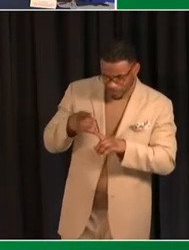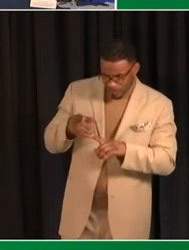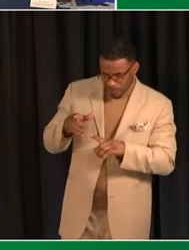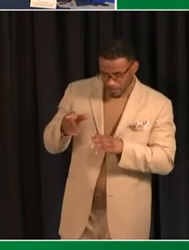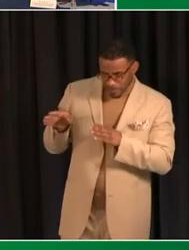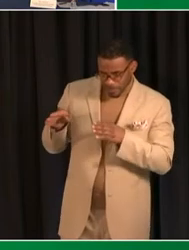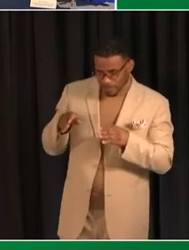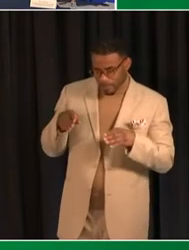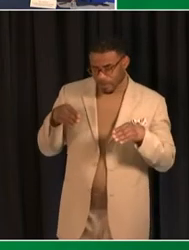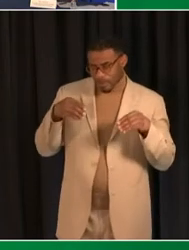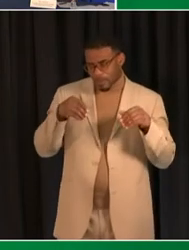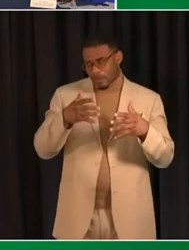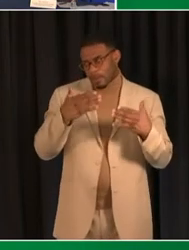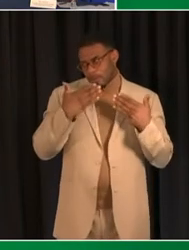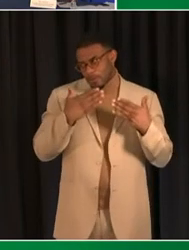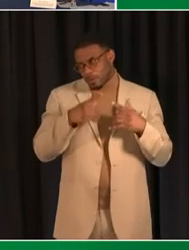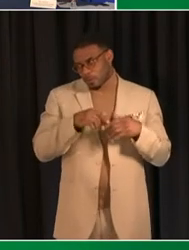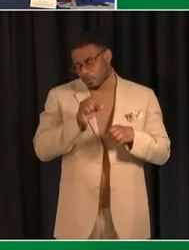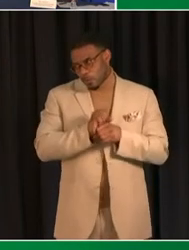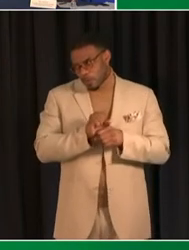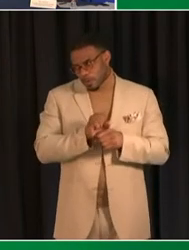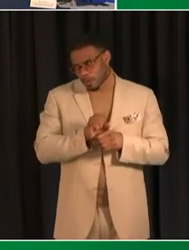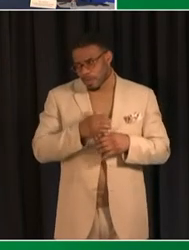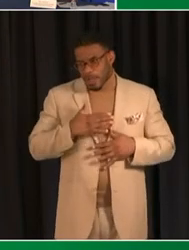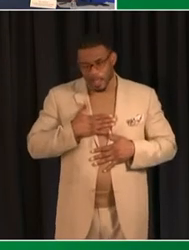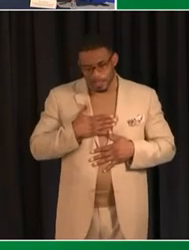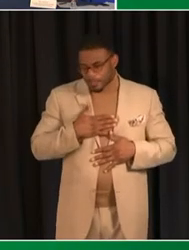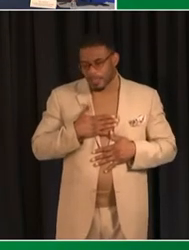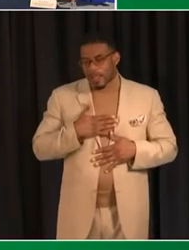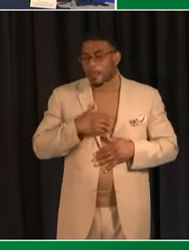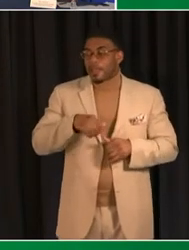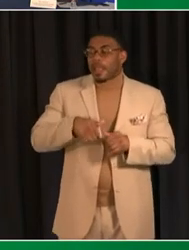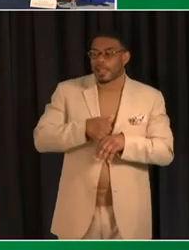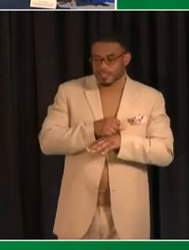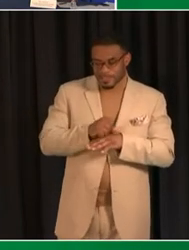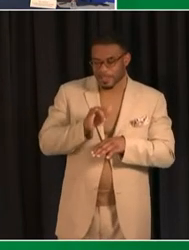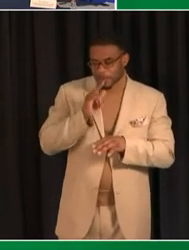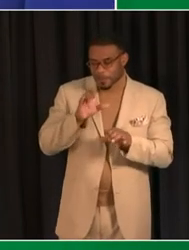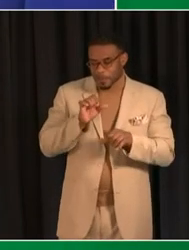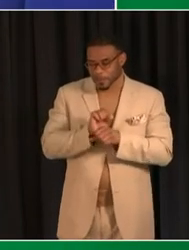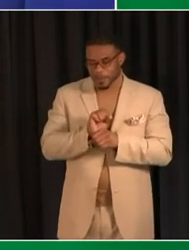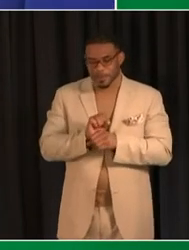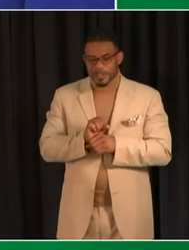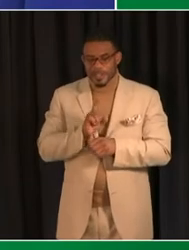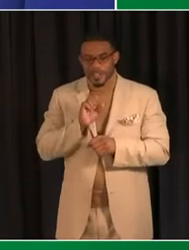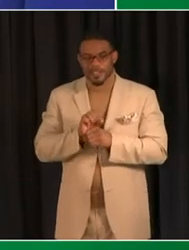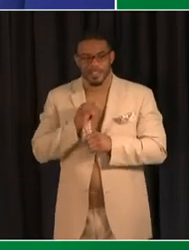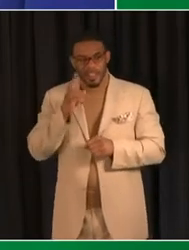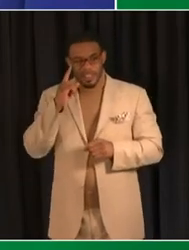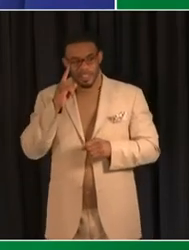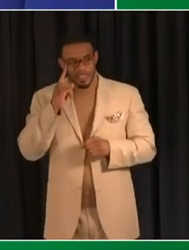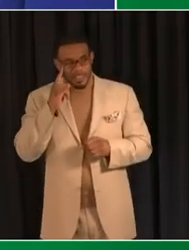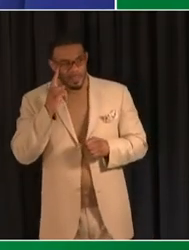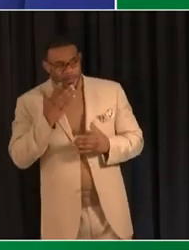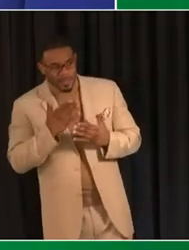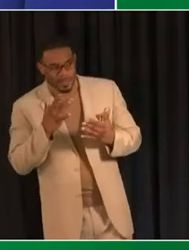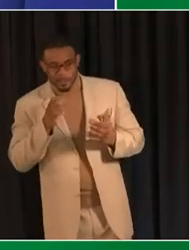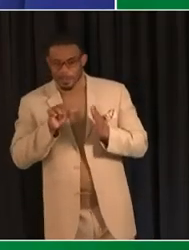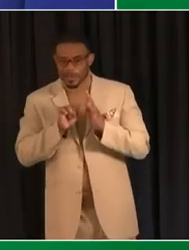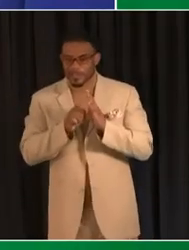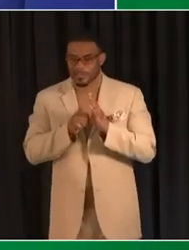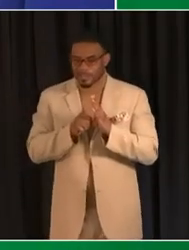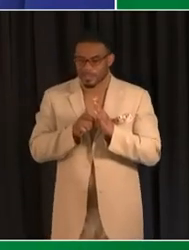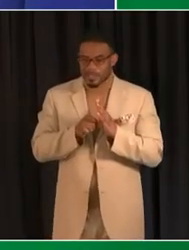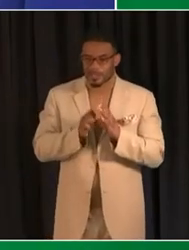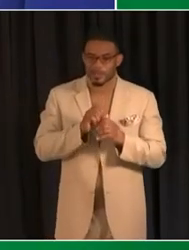I think you were paying too much compliment to the work that everybody here has done. But definitely, I think the big thing that